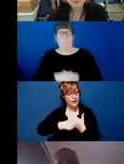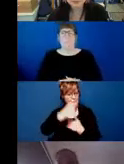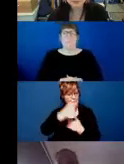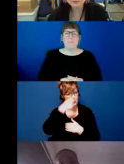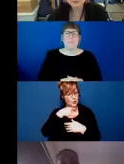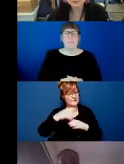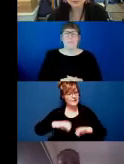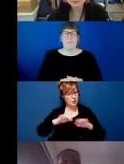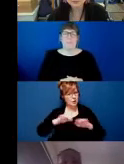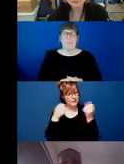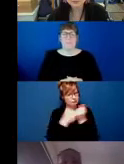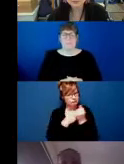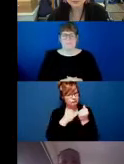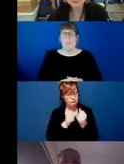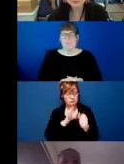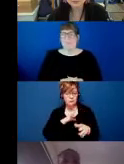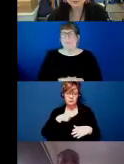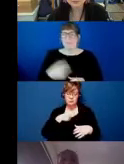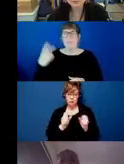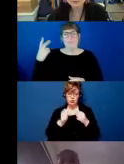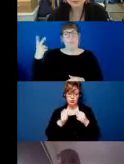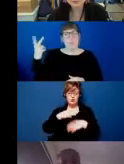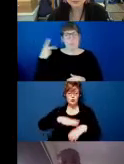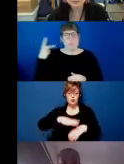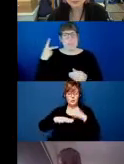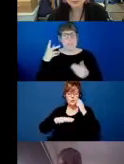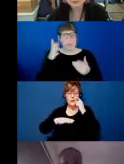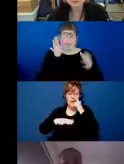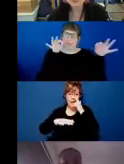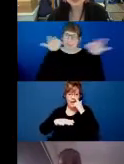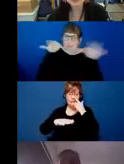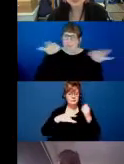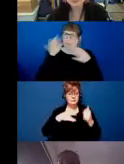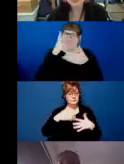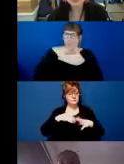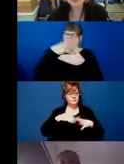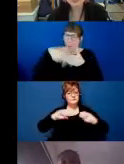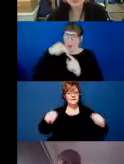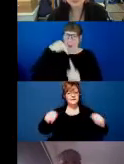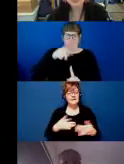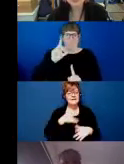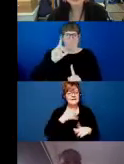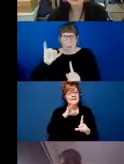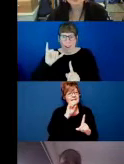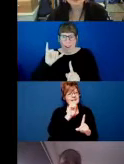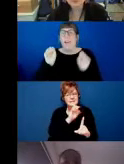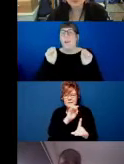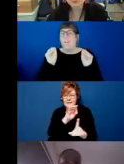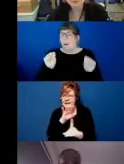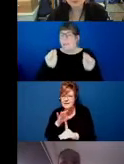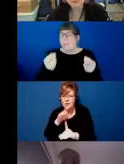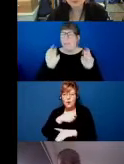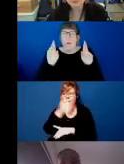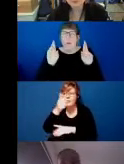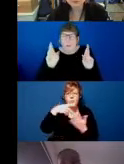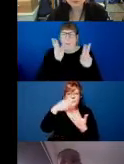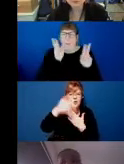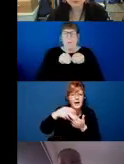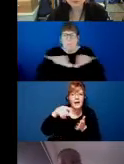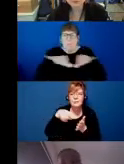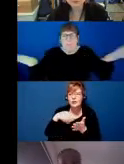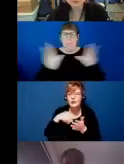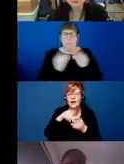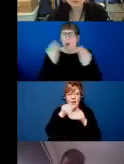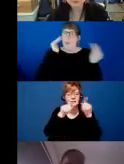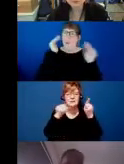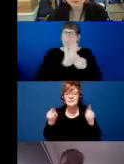able to bring awareness to this kind of a program at our dance studio, that maybe it hopes to also spread awareness across